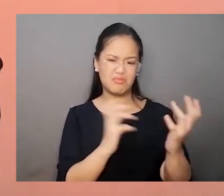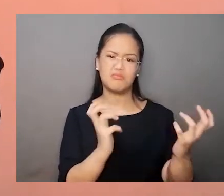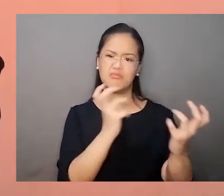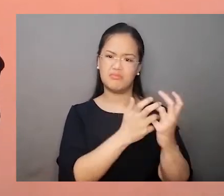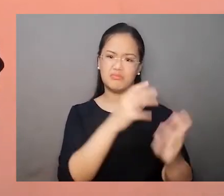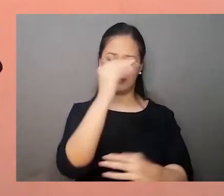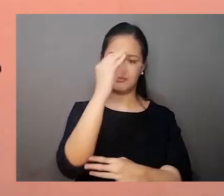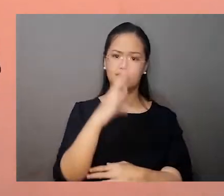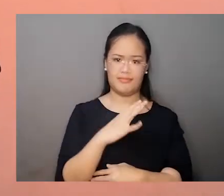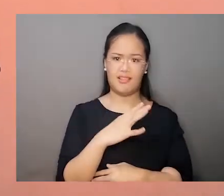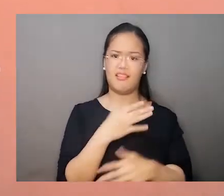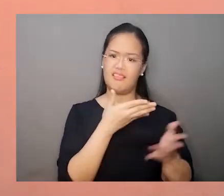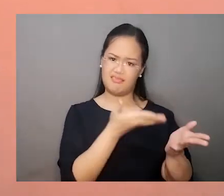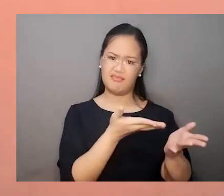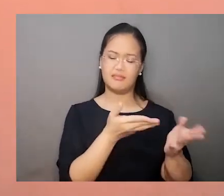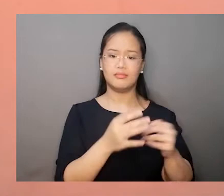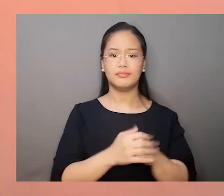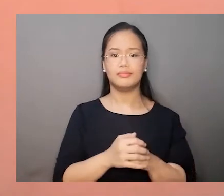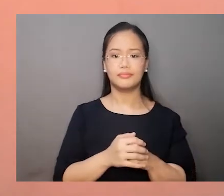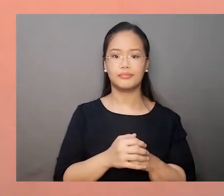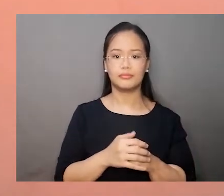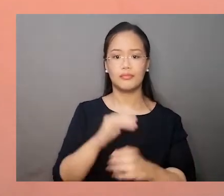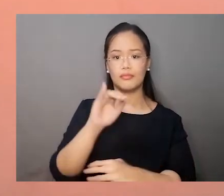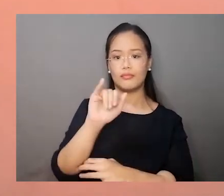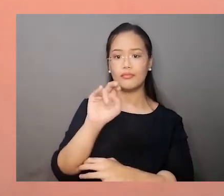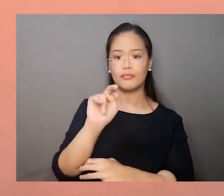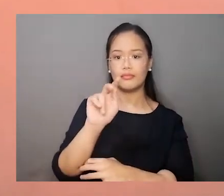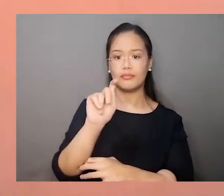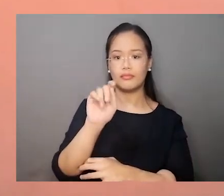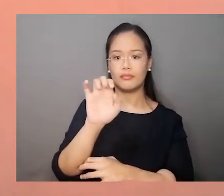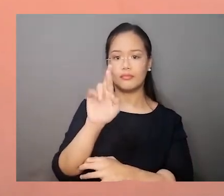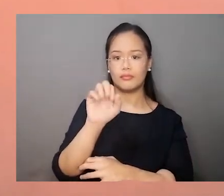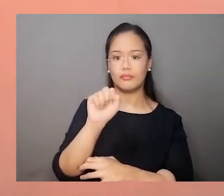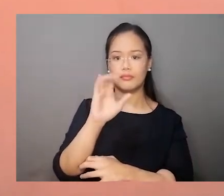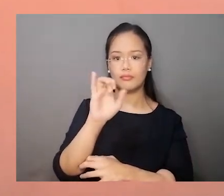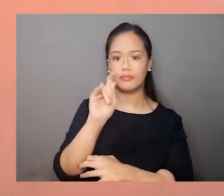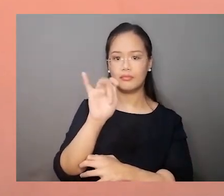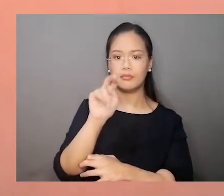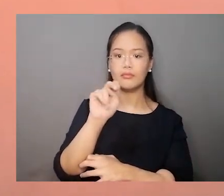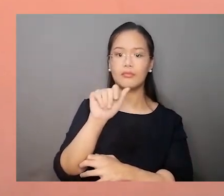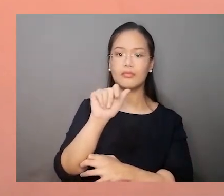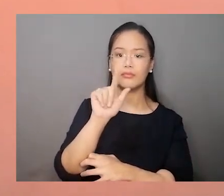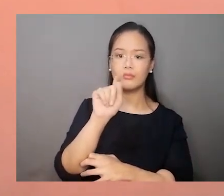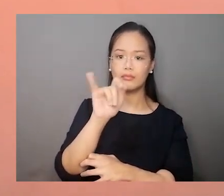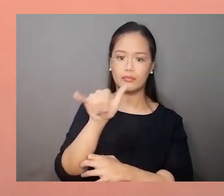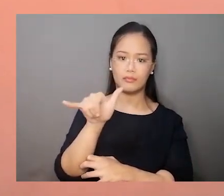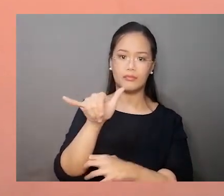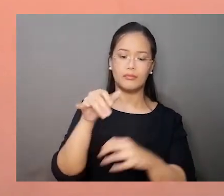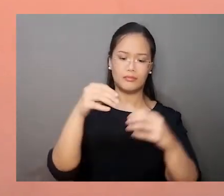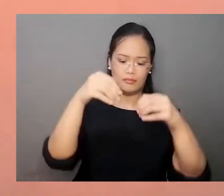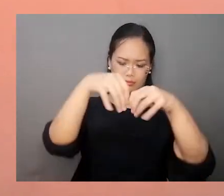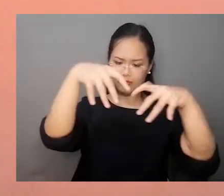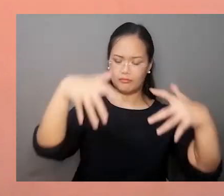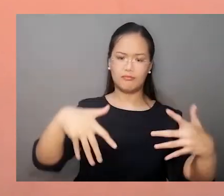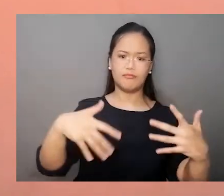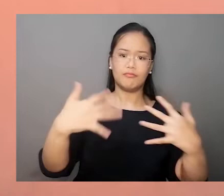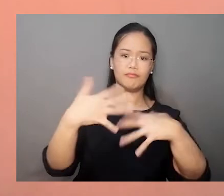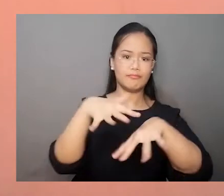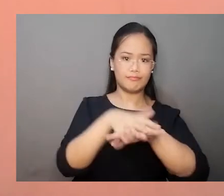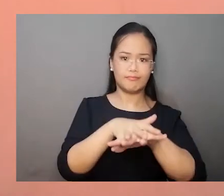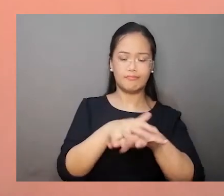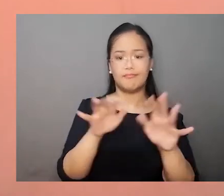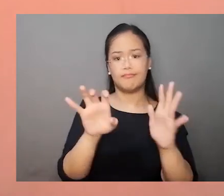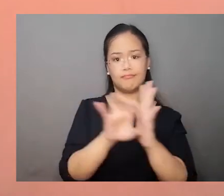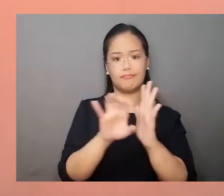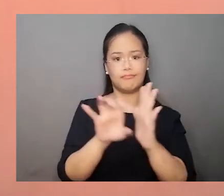Intersectionality. Discrimination based on sex and gender is also inextricably linked with other factors such as